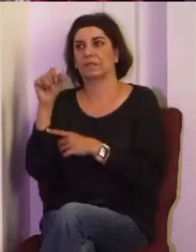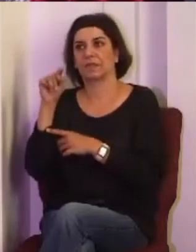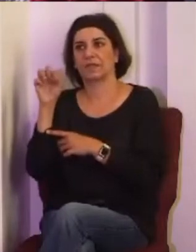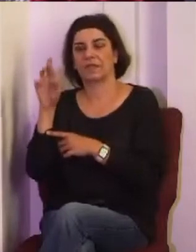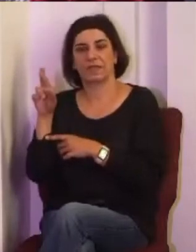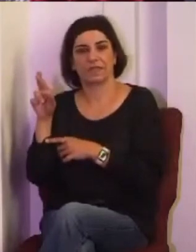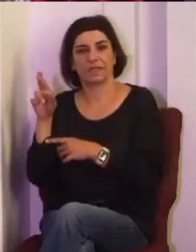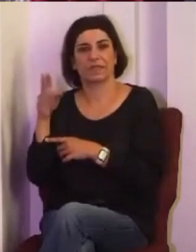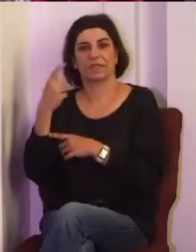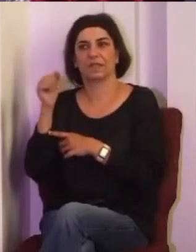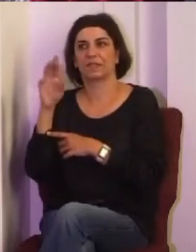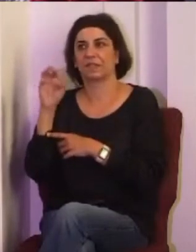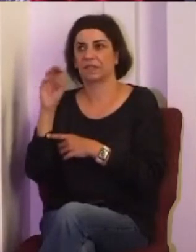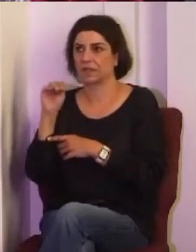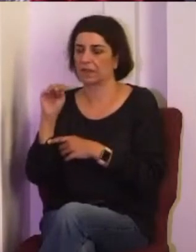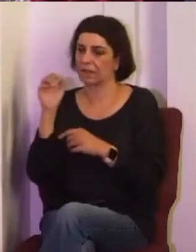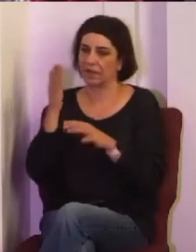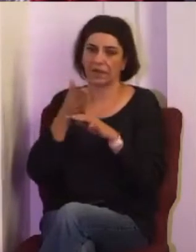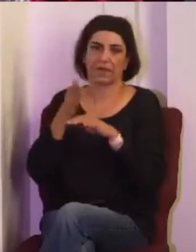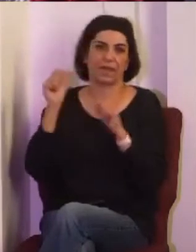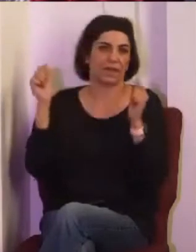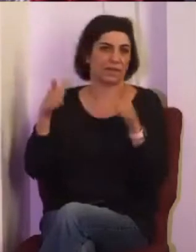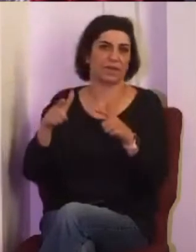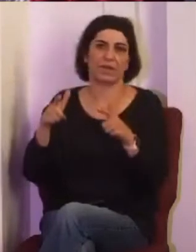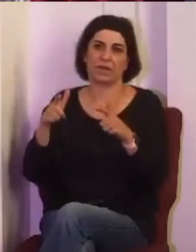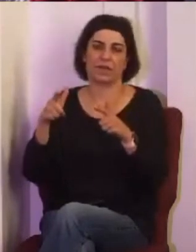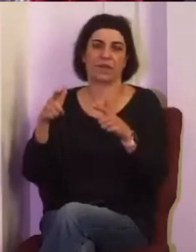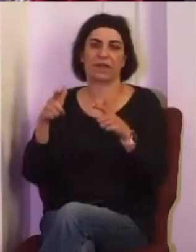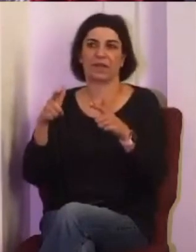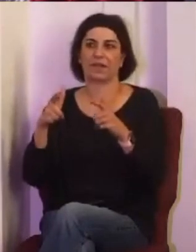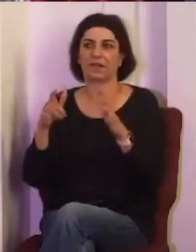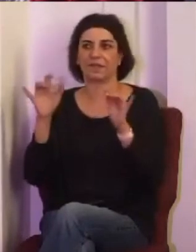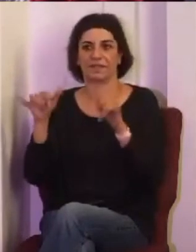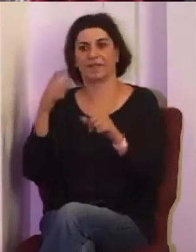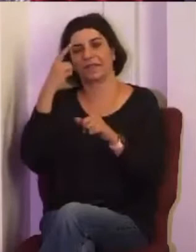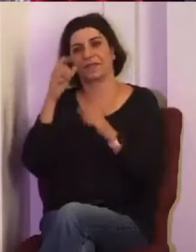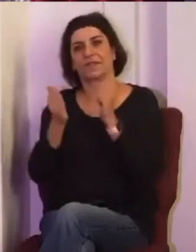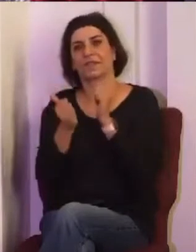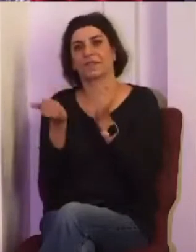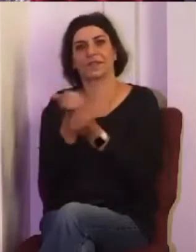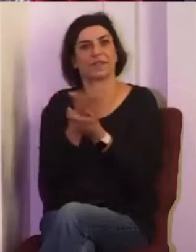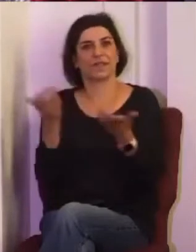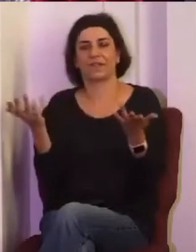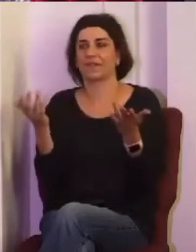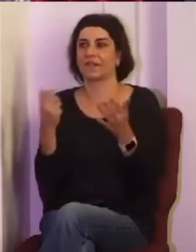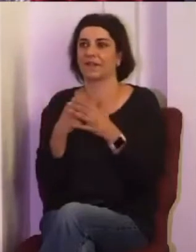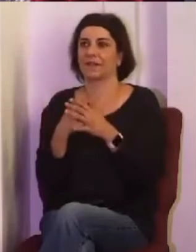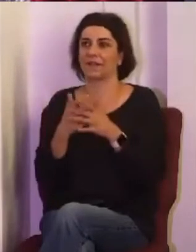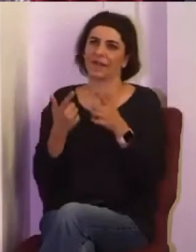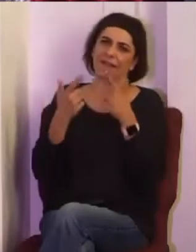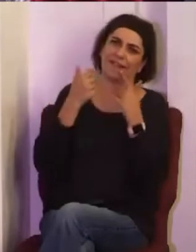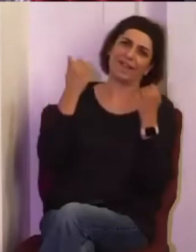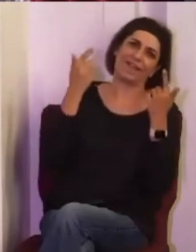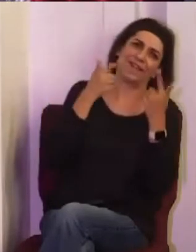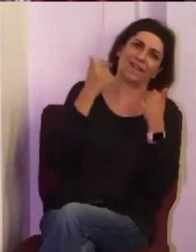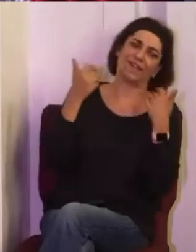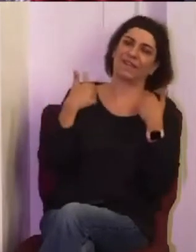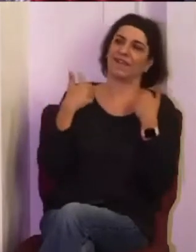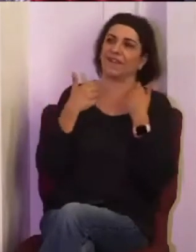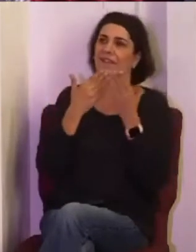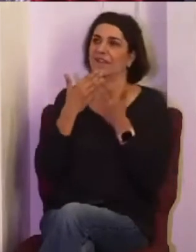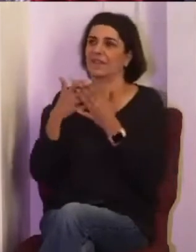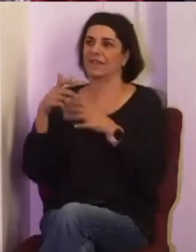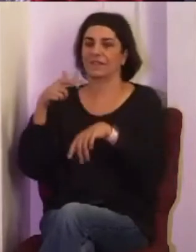just had their service. This was after all of it. We stayed for everything. And so we were all just laughing and having a good time